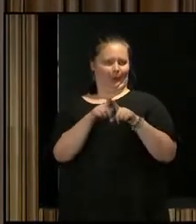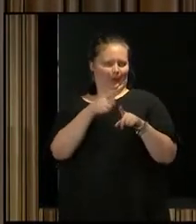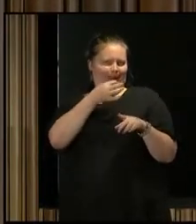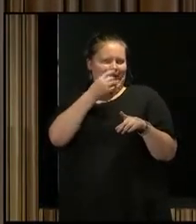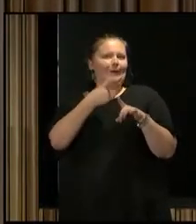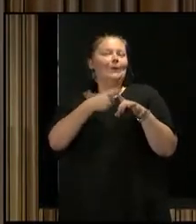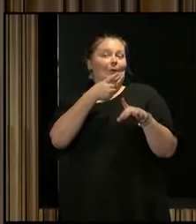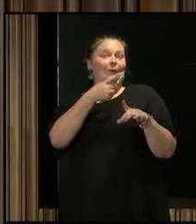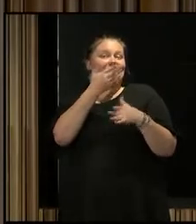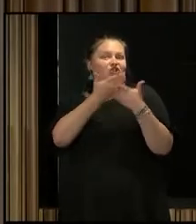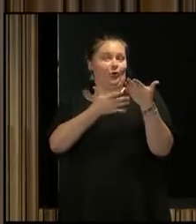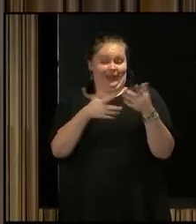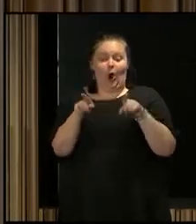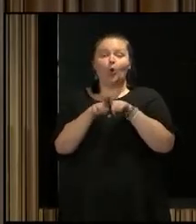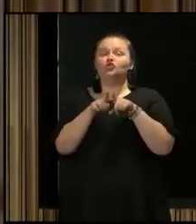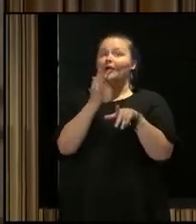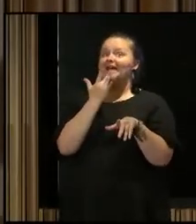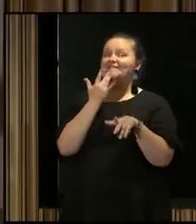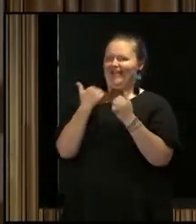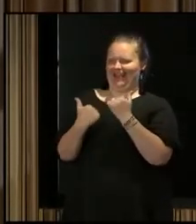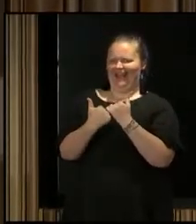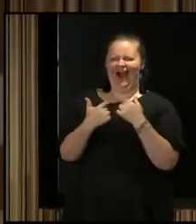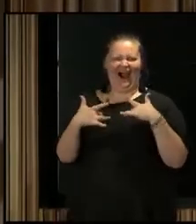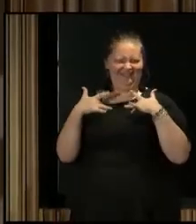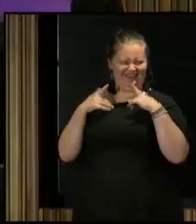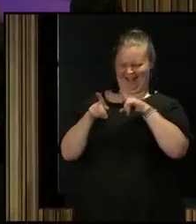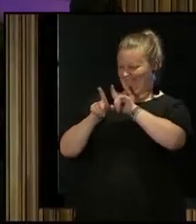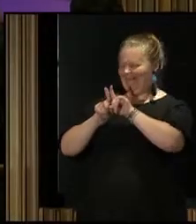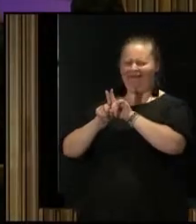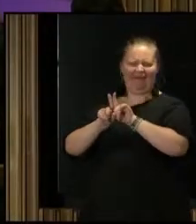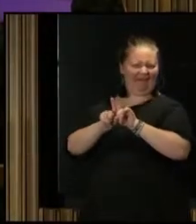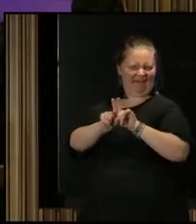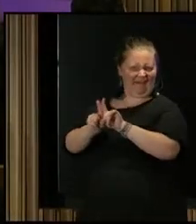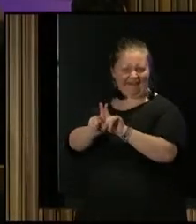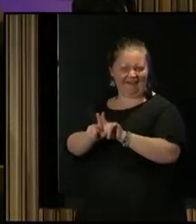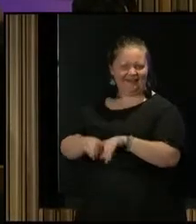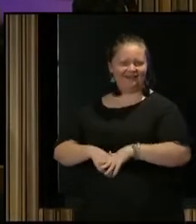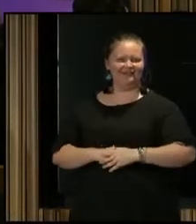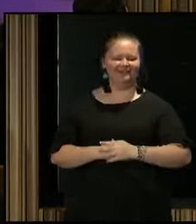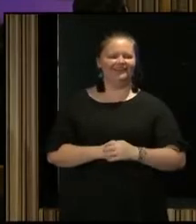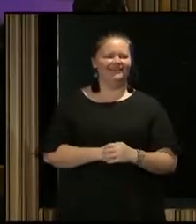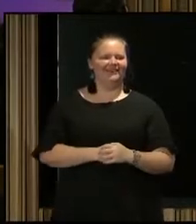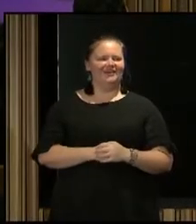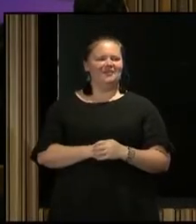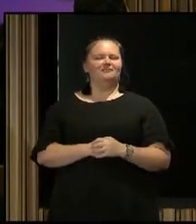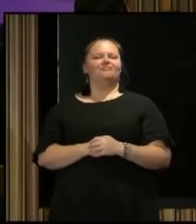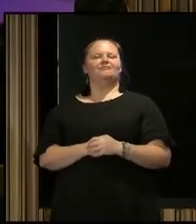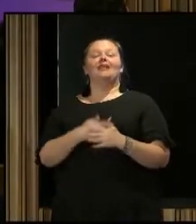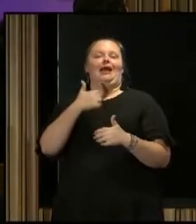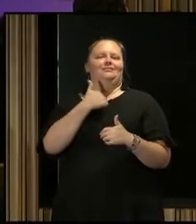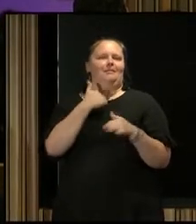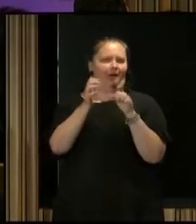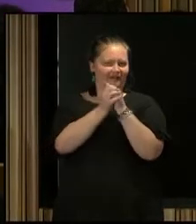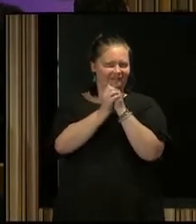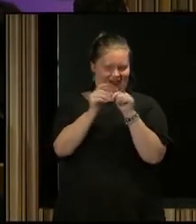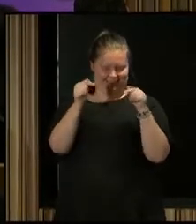fake assistant, but... I feel like we should link fingers. Her name was, and my friend who is